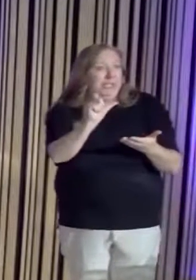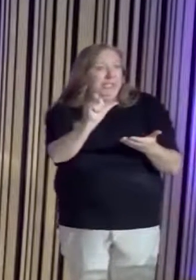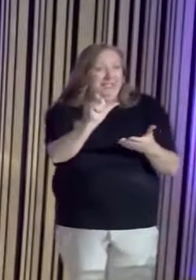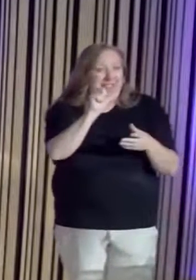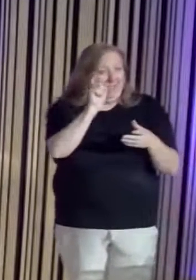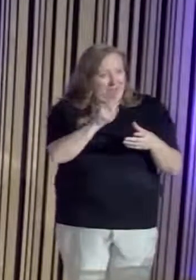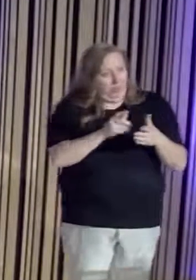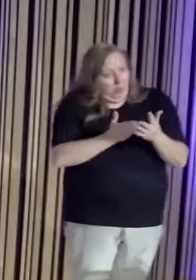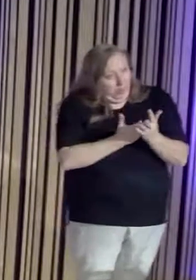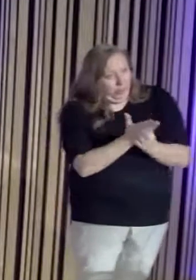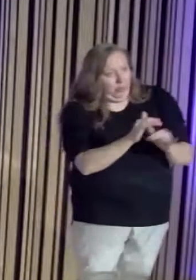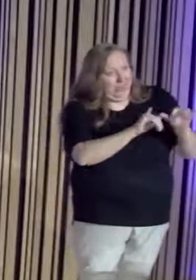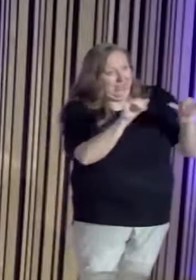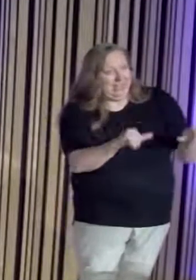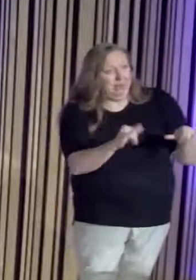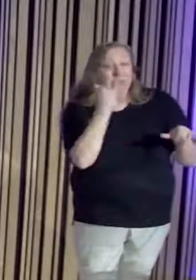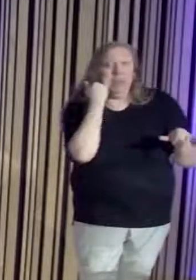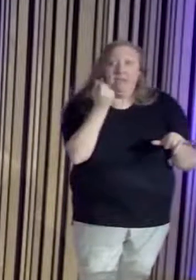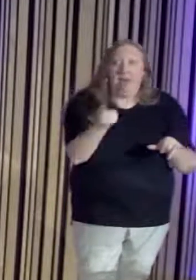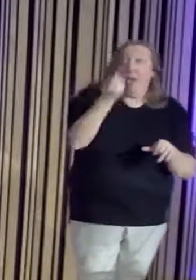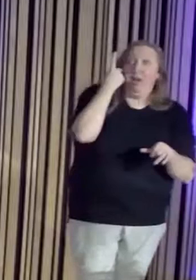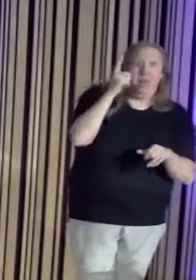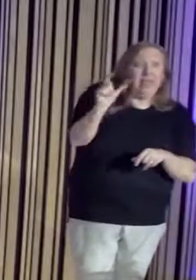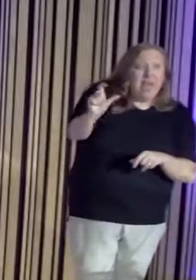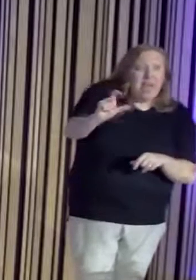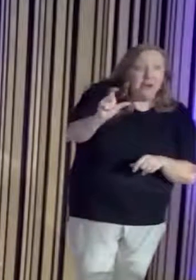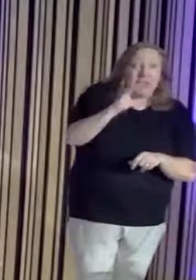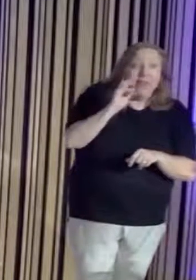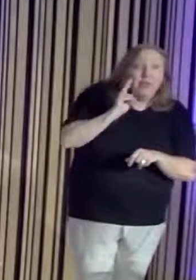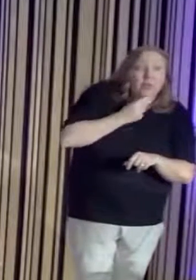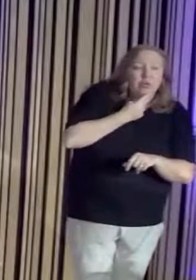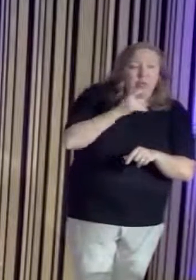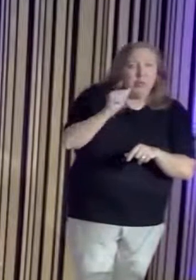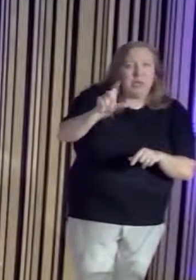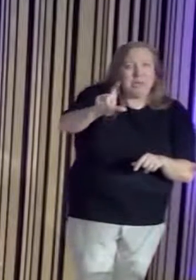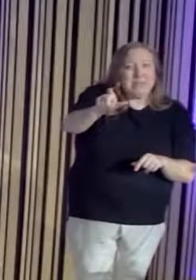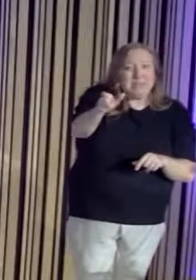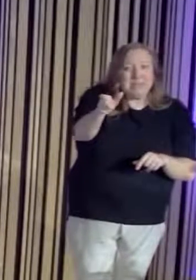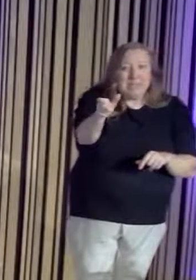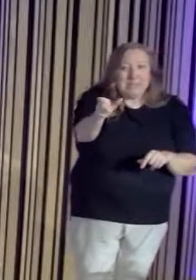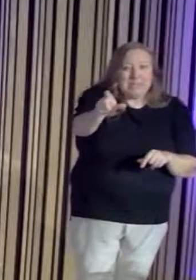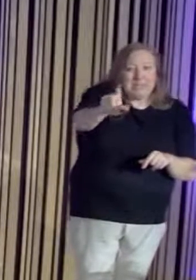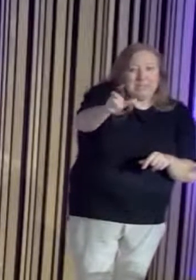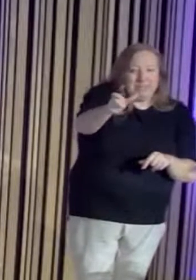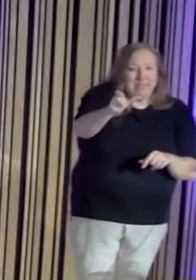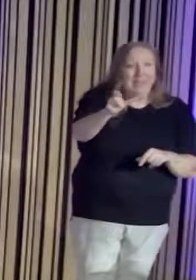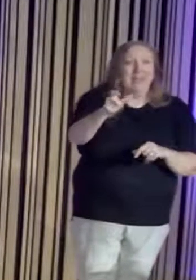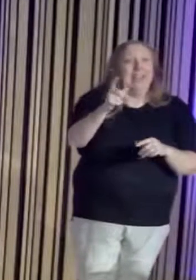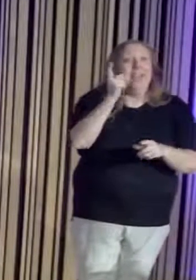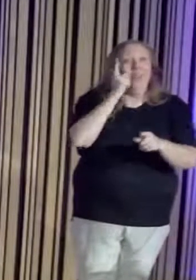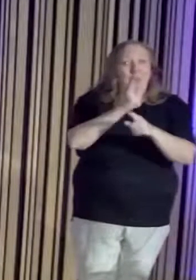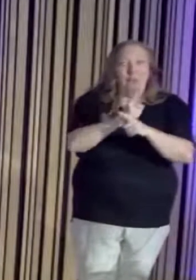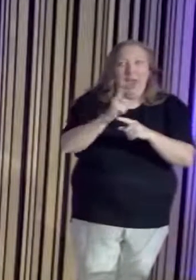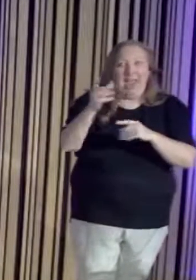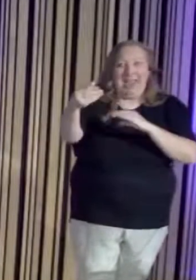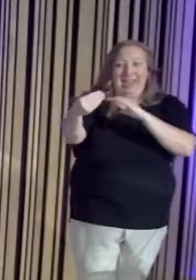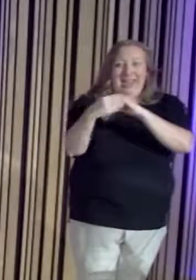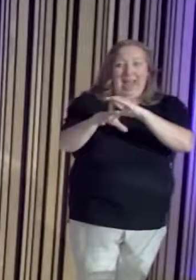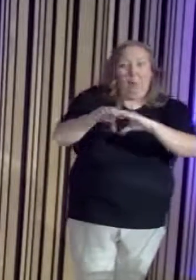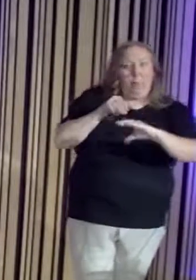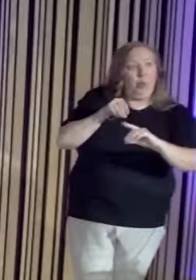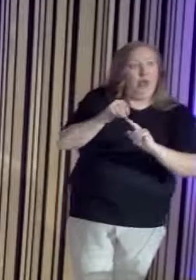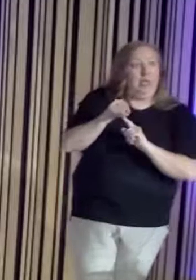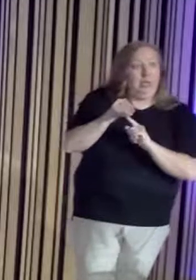if you understand that well enough, then you can try to tune a knob one way or another to get the right output. Just an example from soils